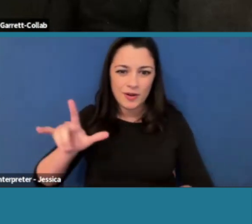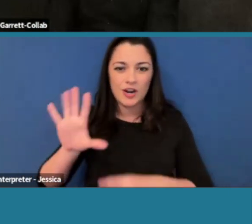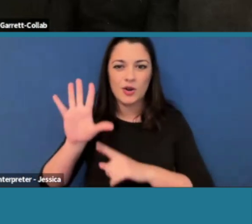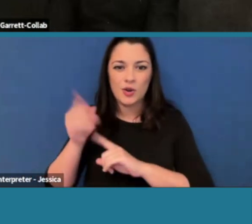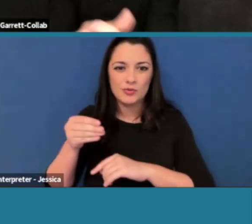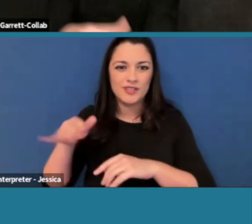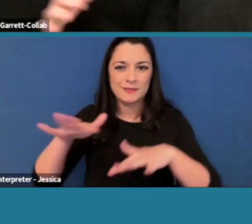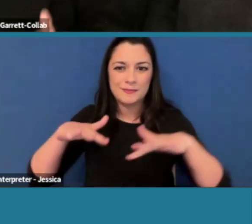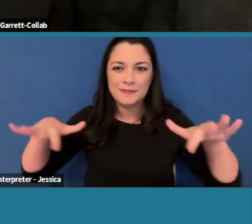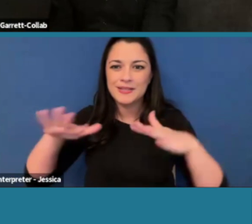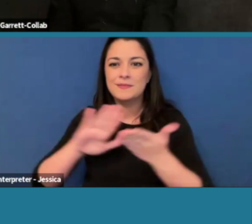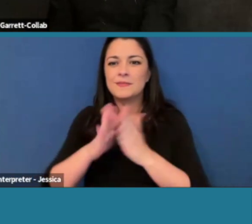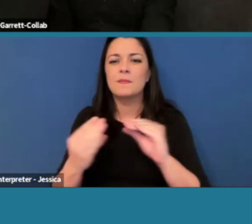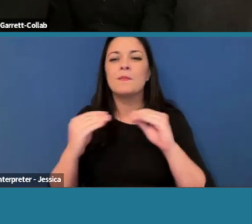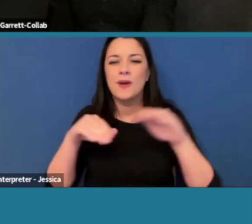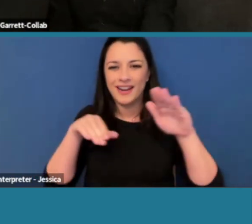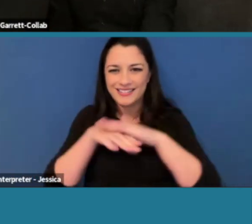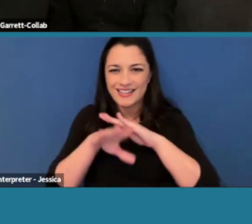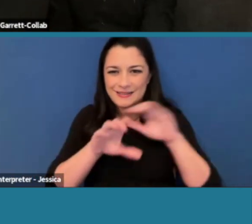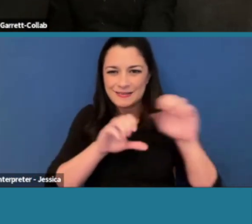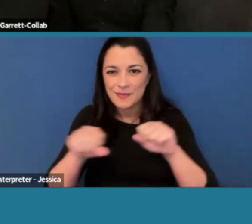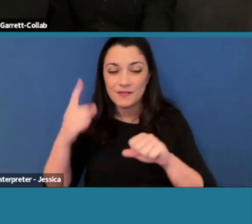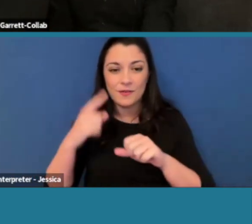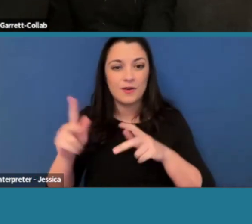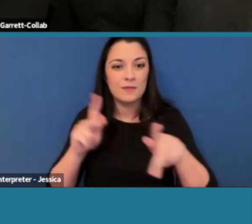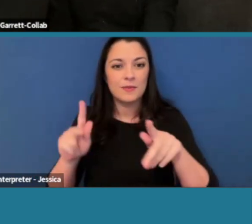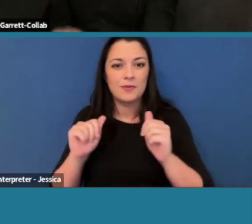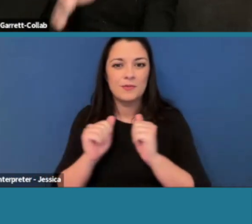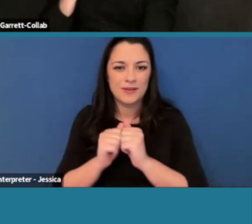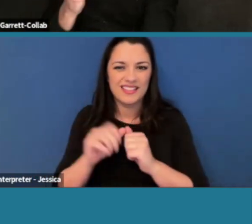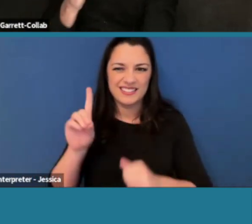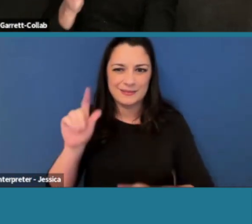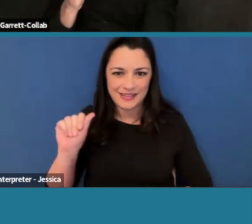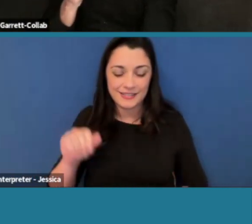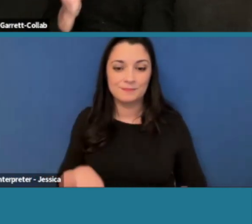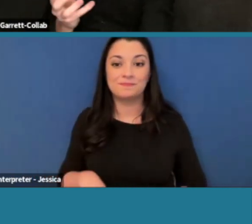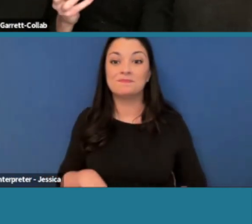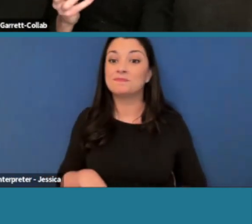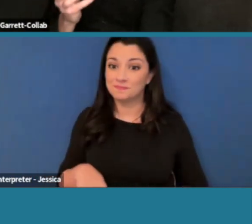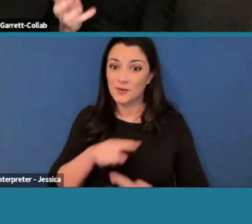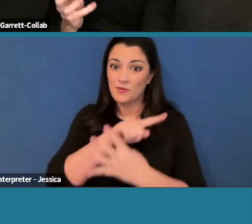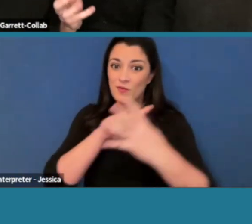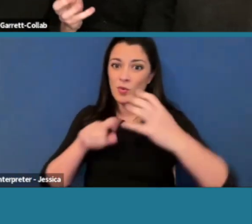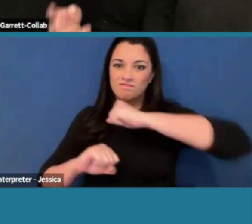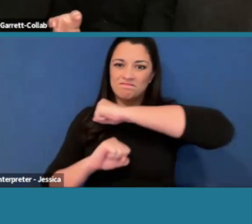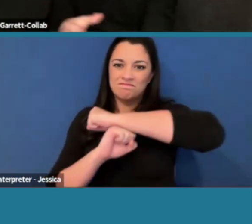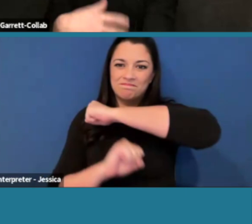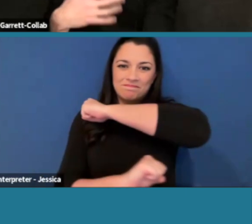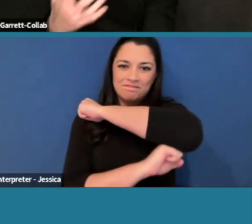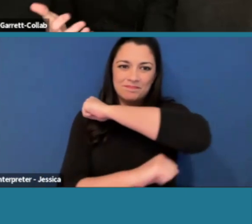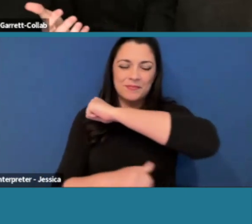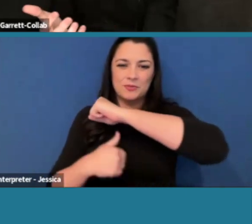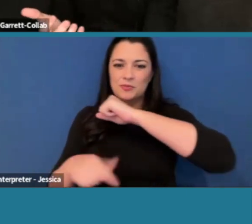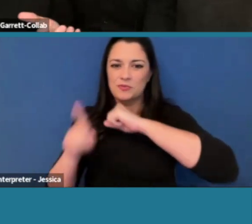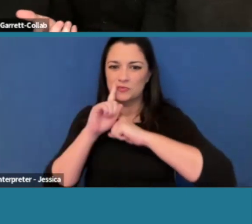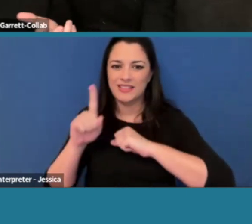become more accessible to visitors with disabilities. So there's 4 primary pillars central to our work,